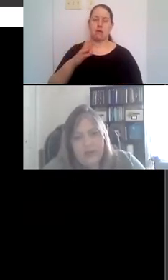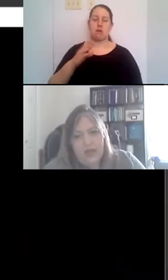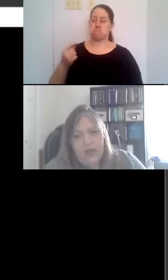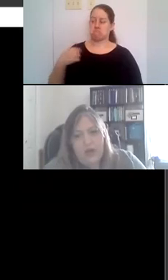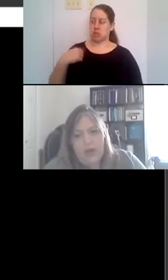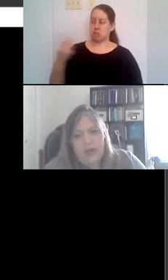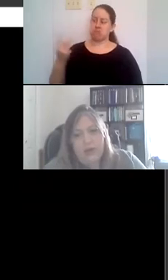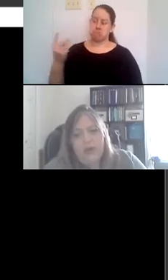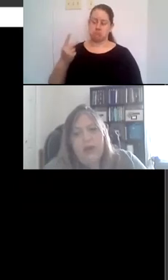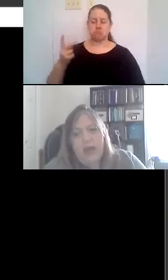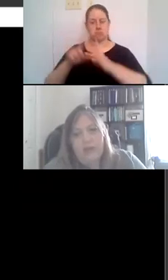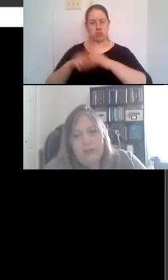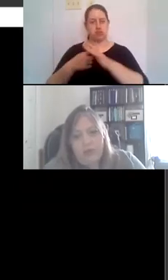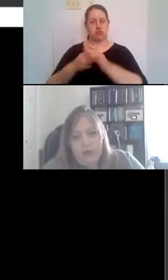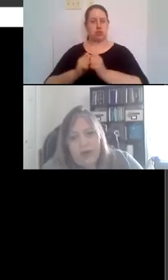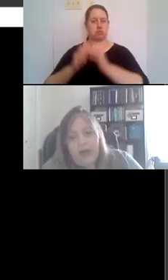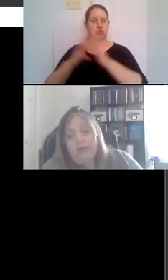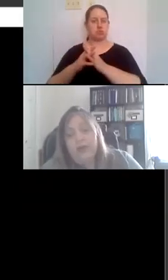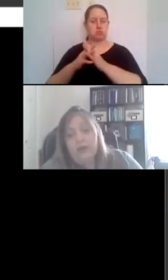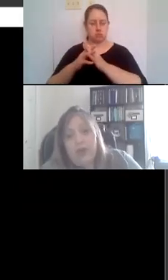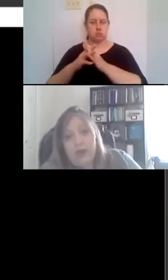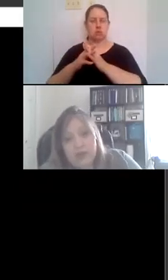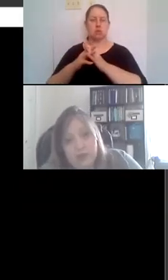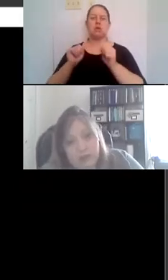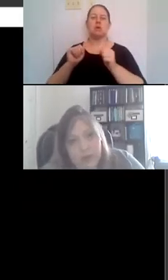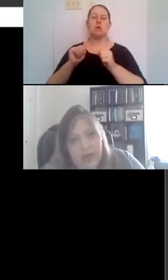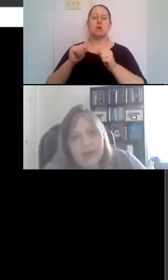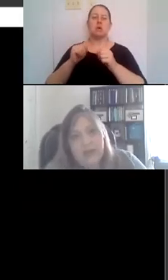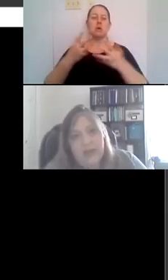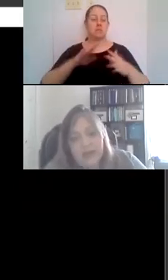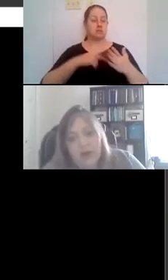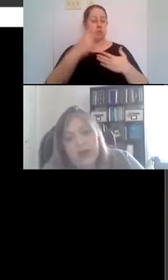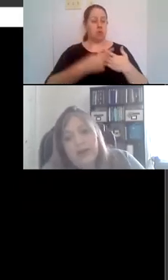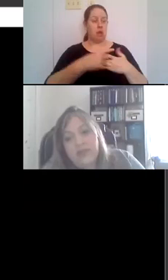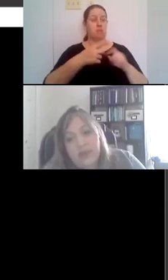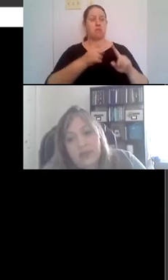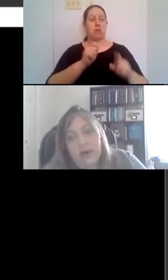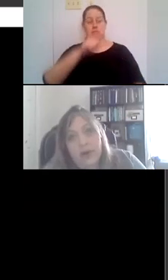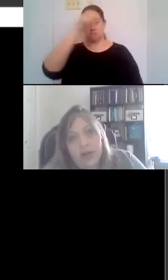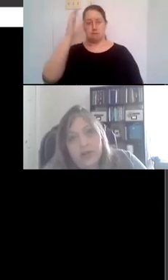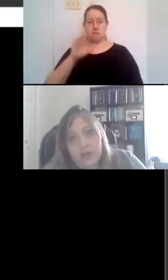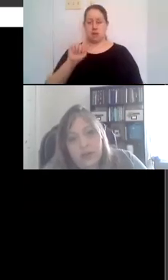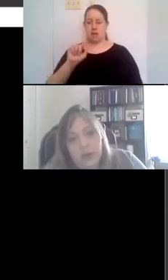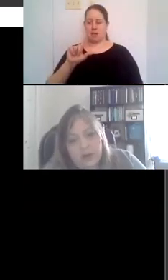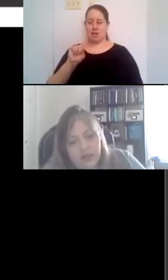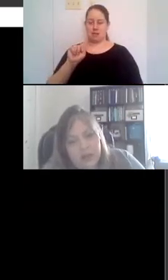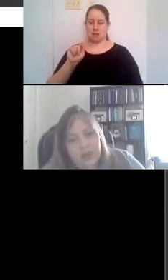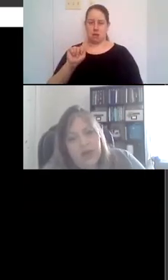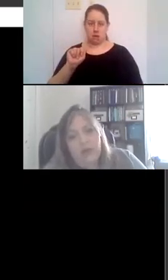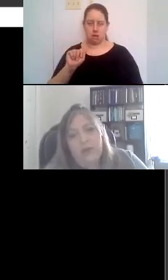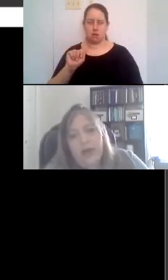because we're mirrored after a program tried and true from Alaska. It's called Alaska Works